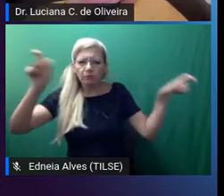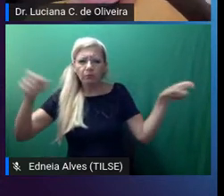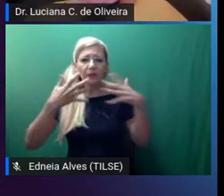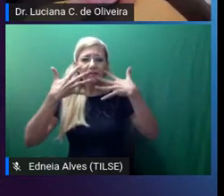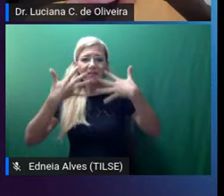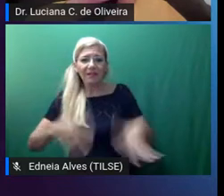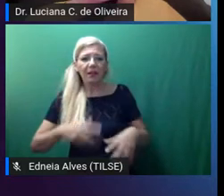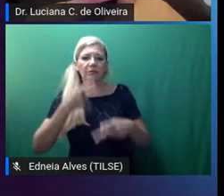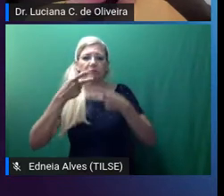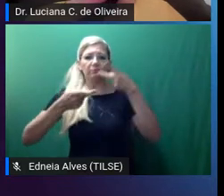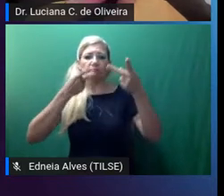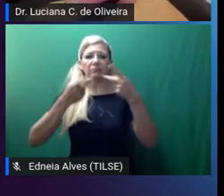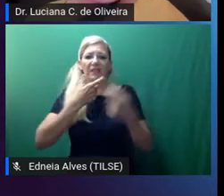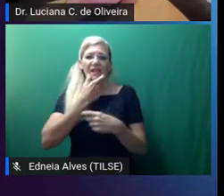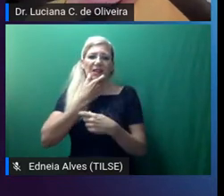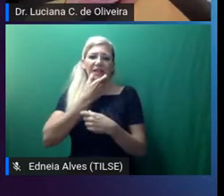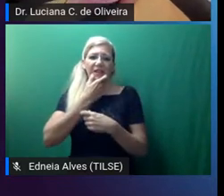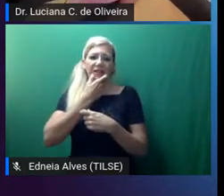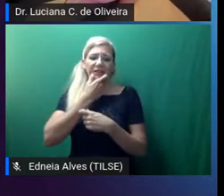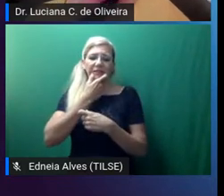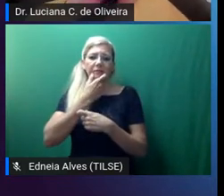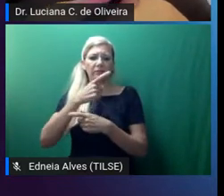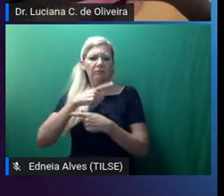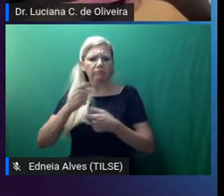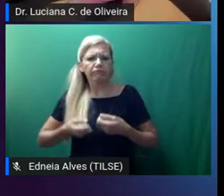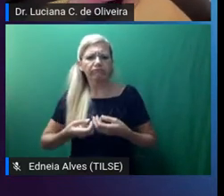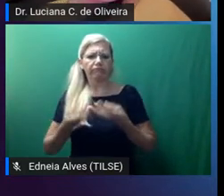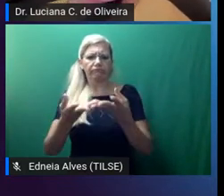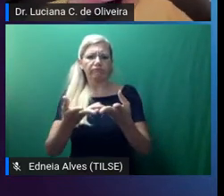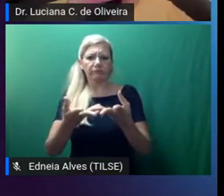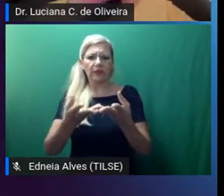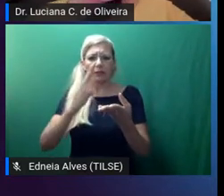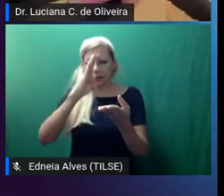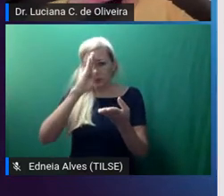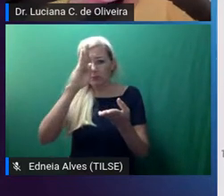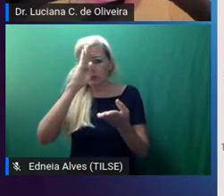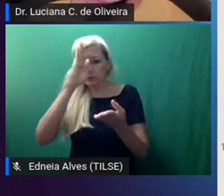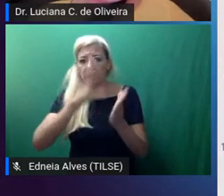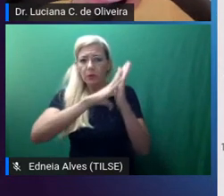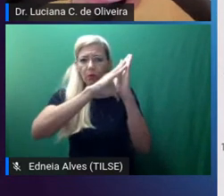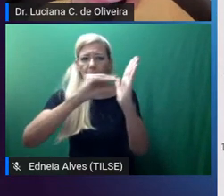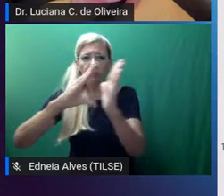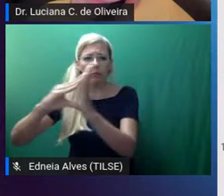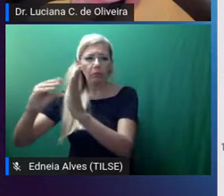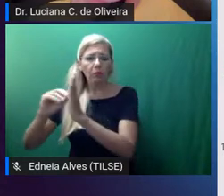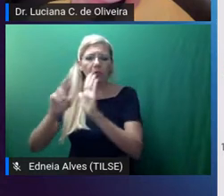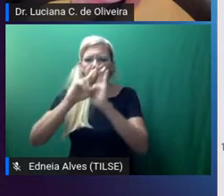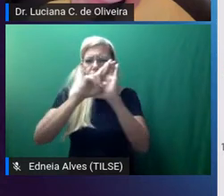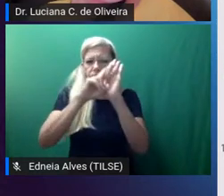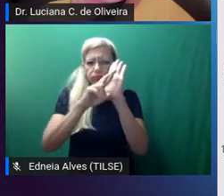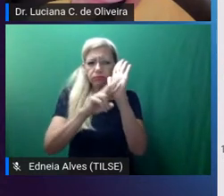of English given prominence as role models of language?